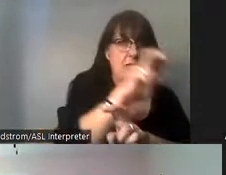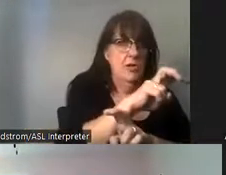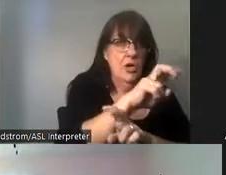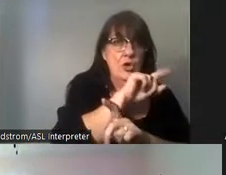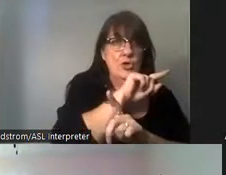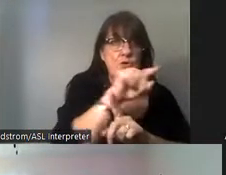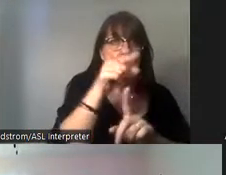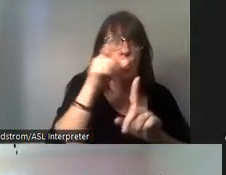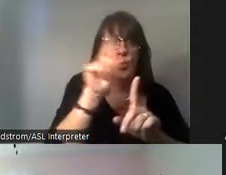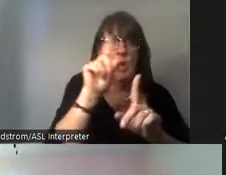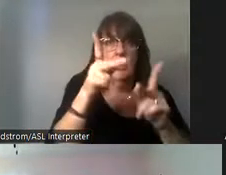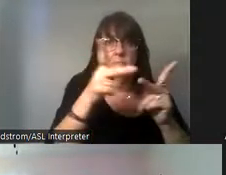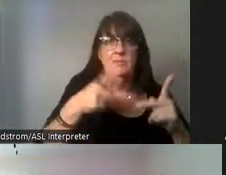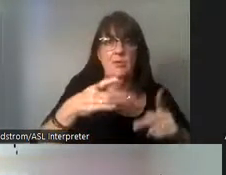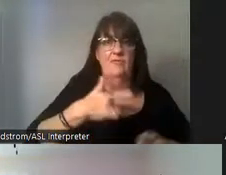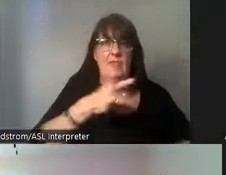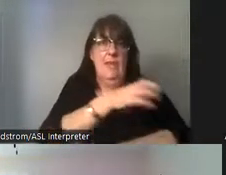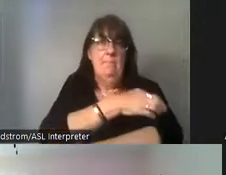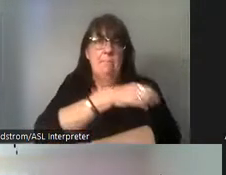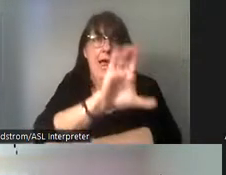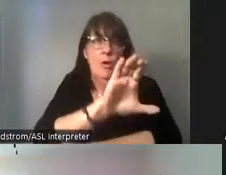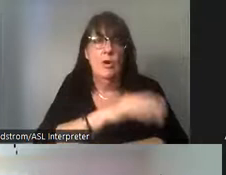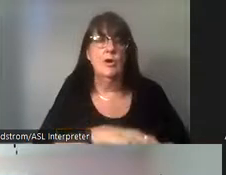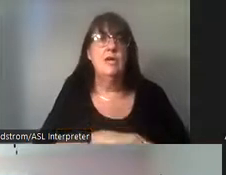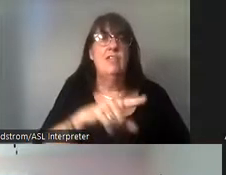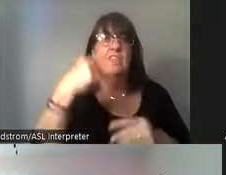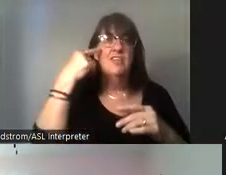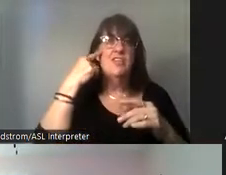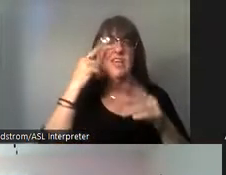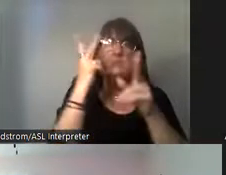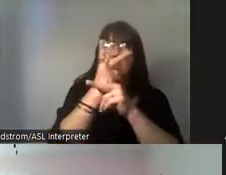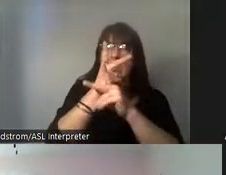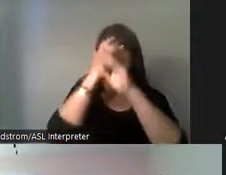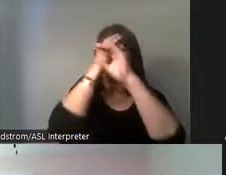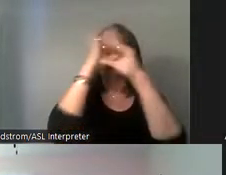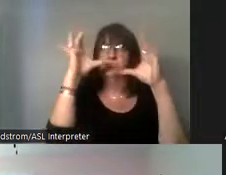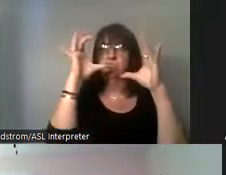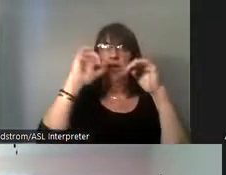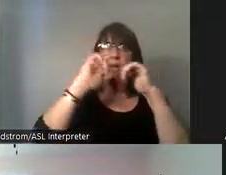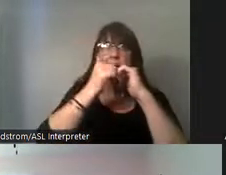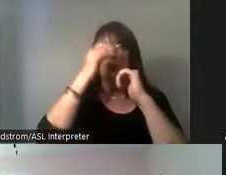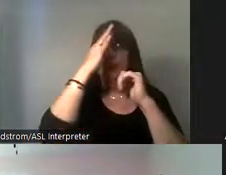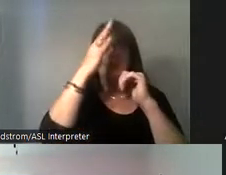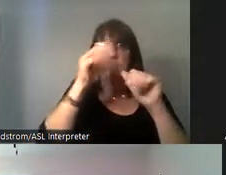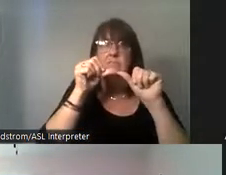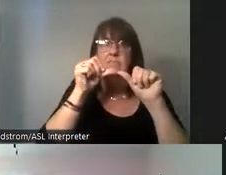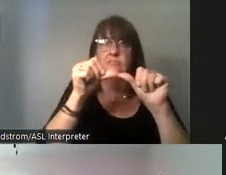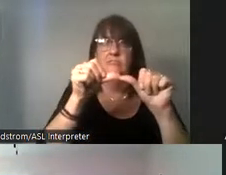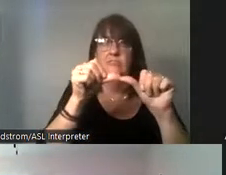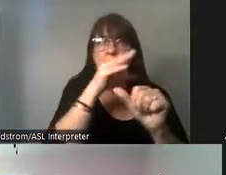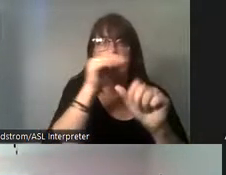where people feel empowered to think in a really productive way about how to embed sustainability in